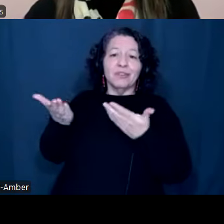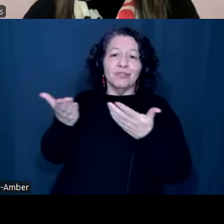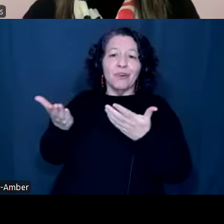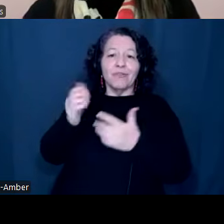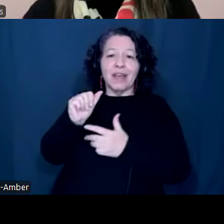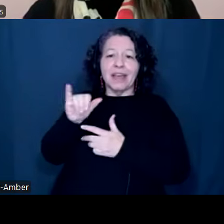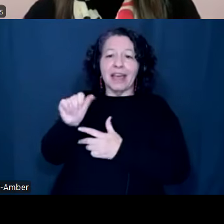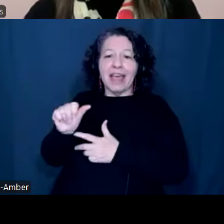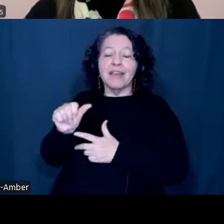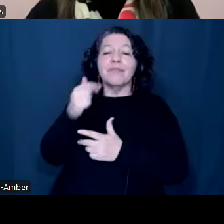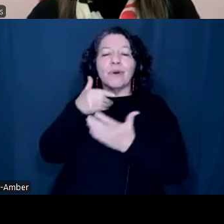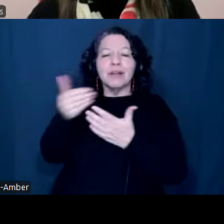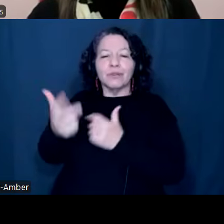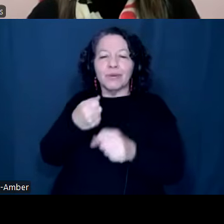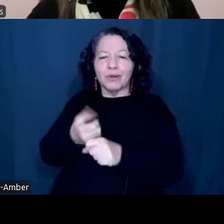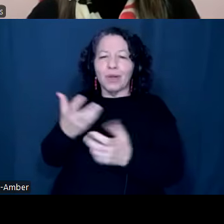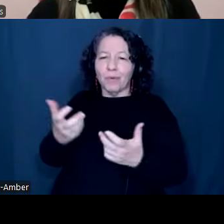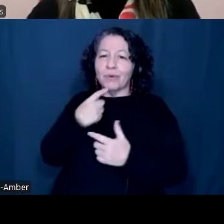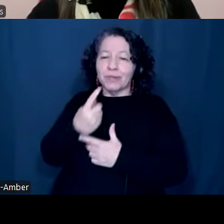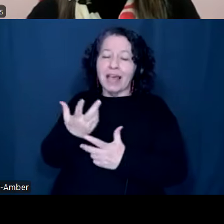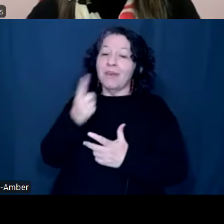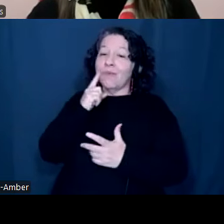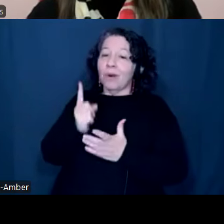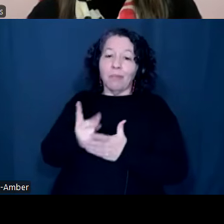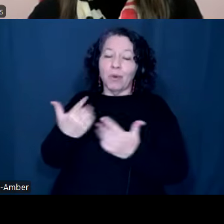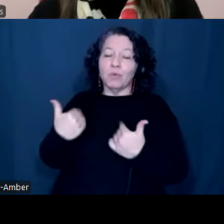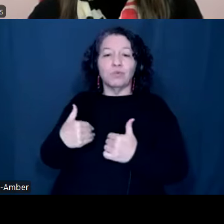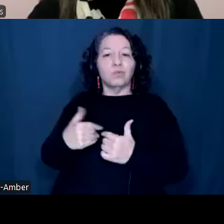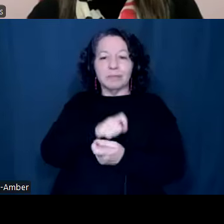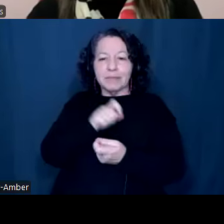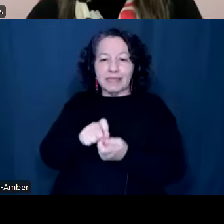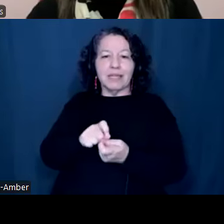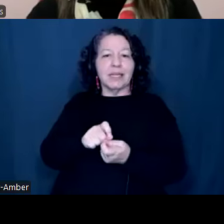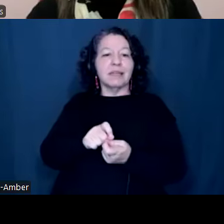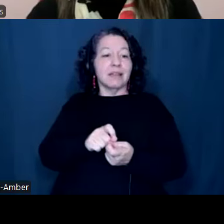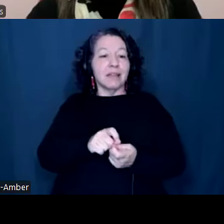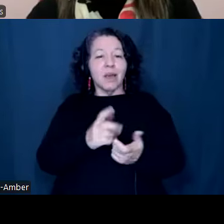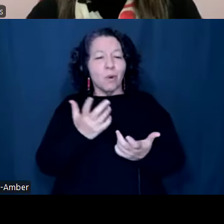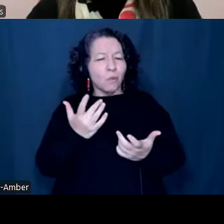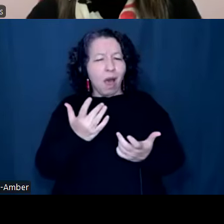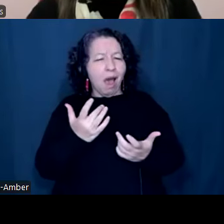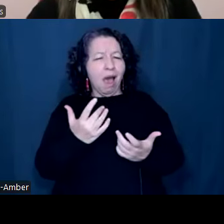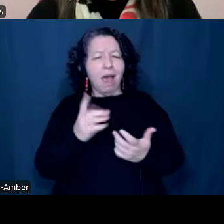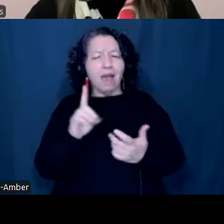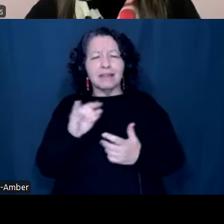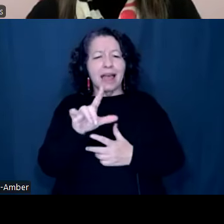years, I want to say for a moment in particular about what having Danyelle here tonight means for